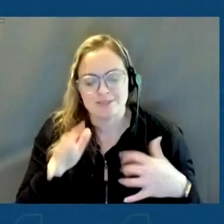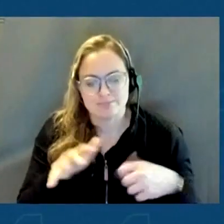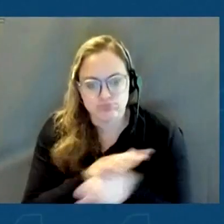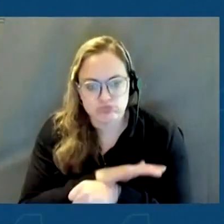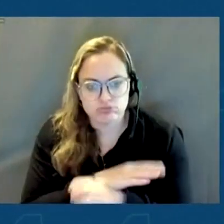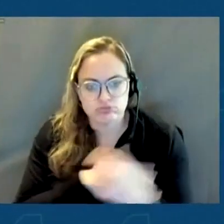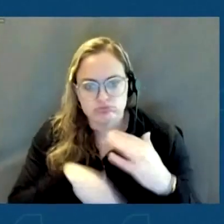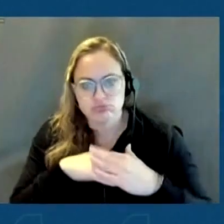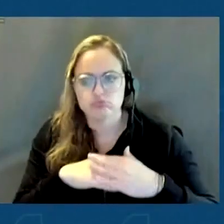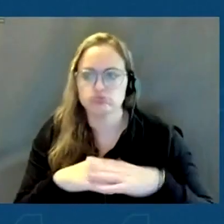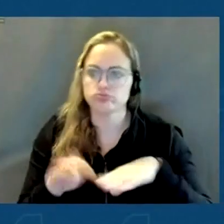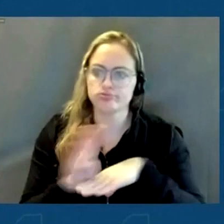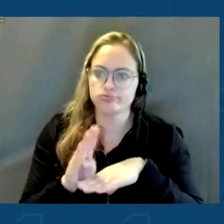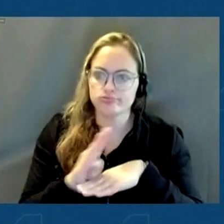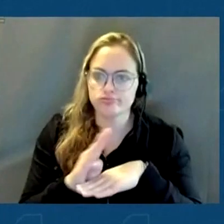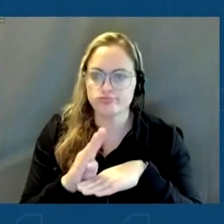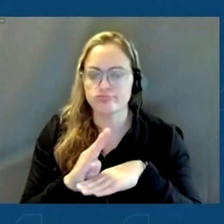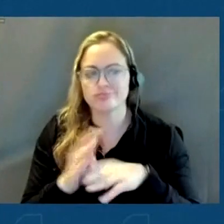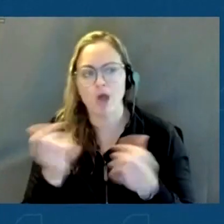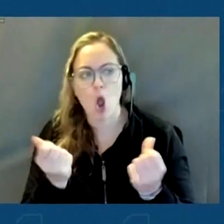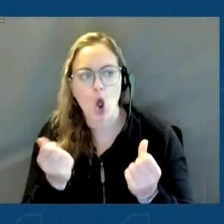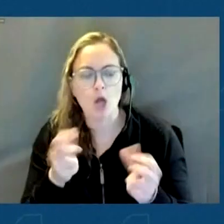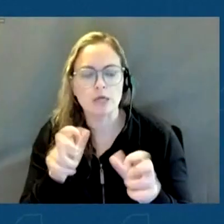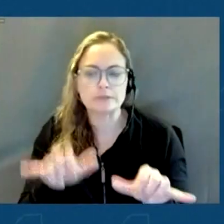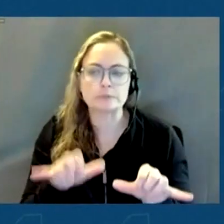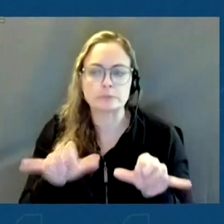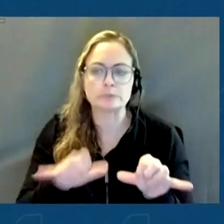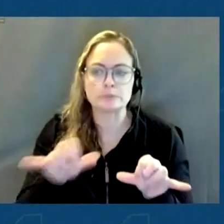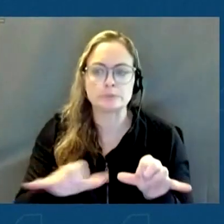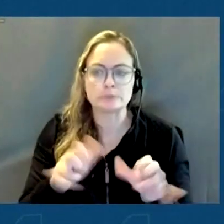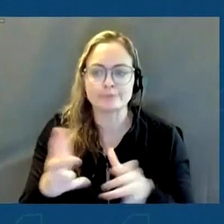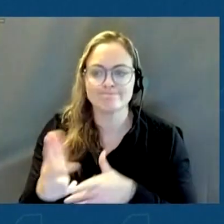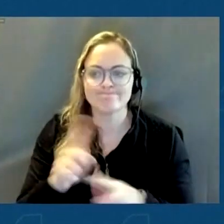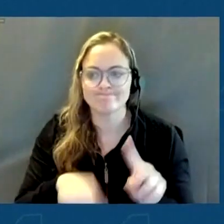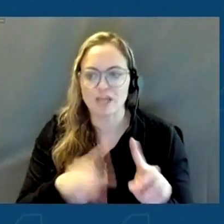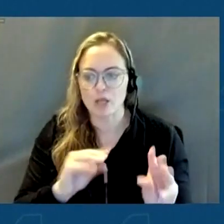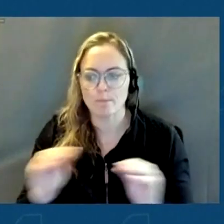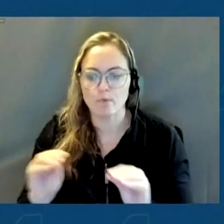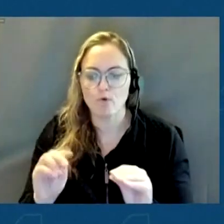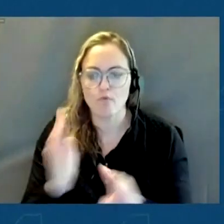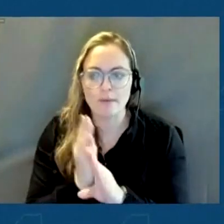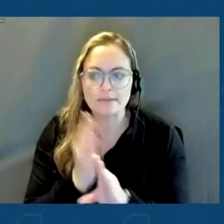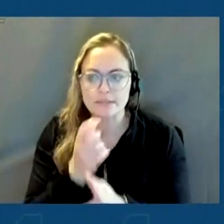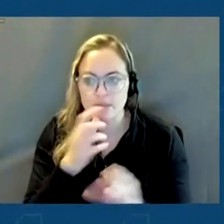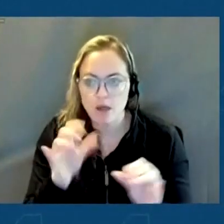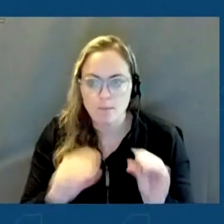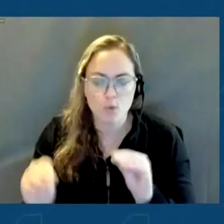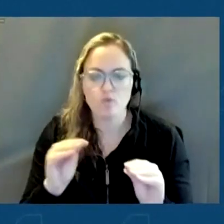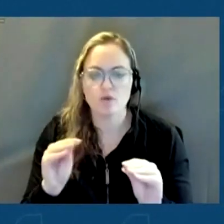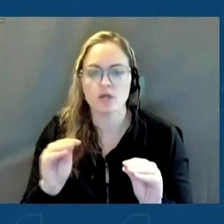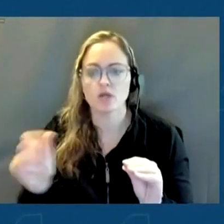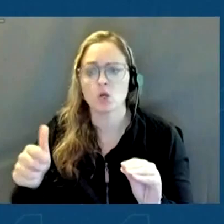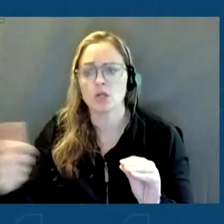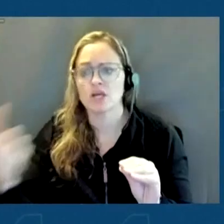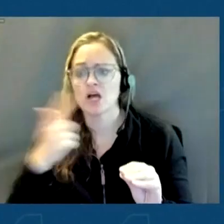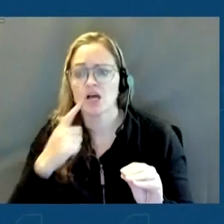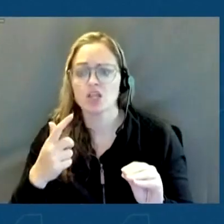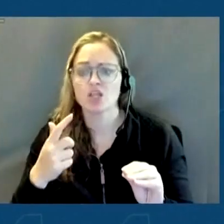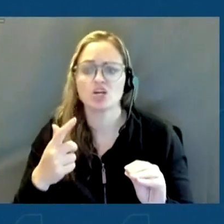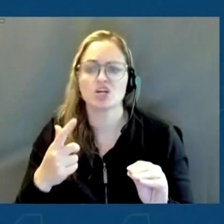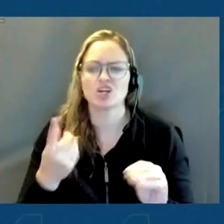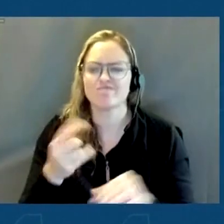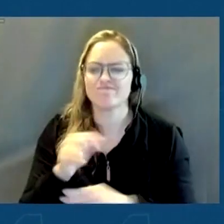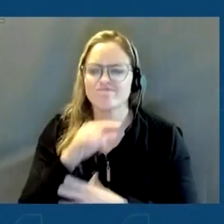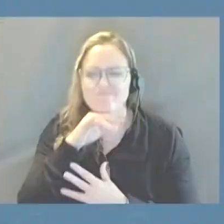the vehicles sitting there idling because they cannot move, and our buses that are not moving, it's also creating all this exhaust and emissions